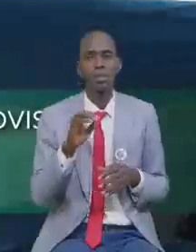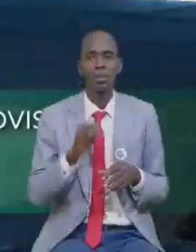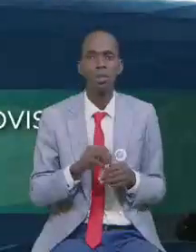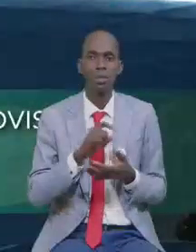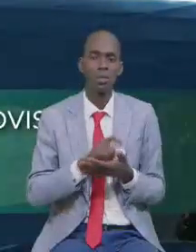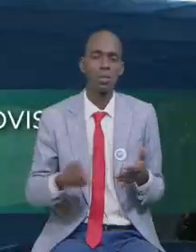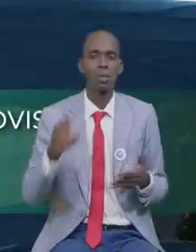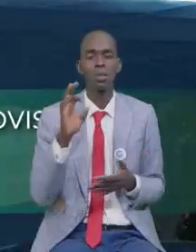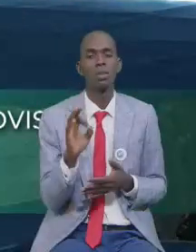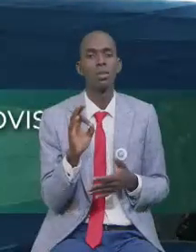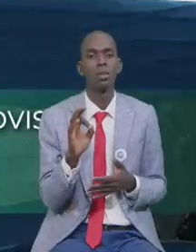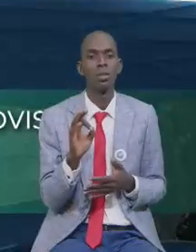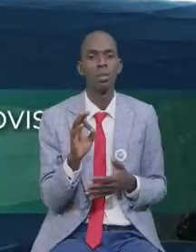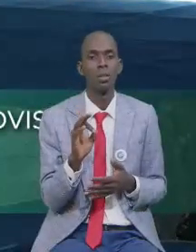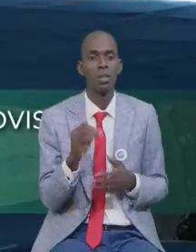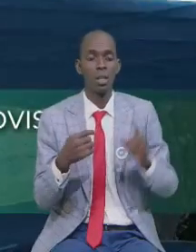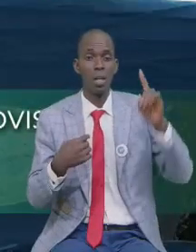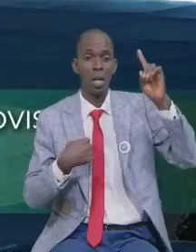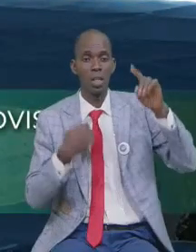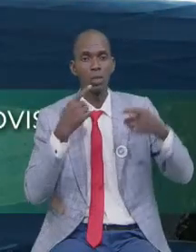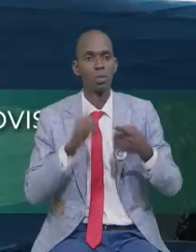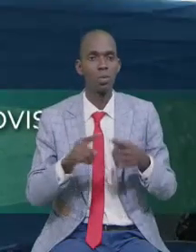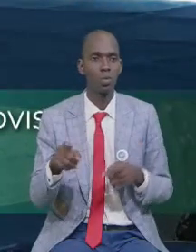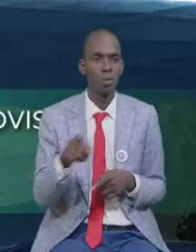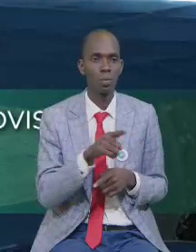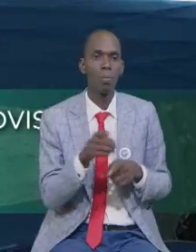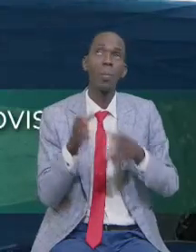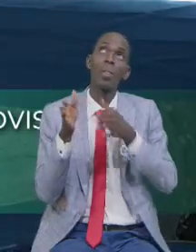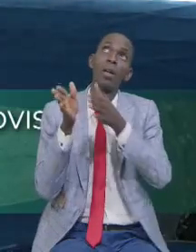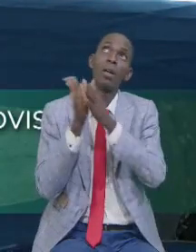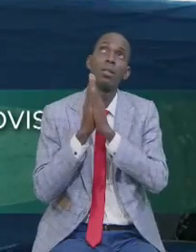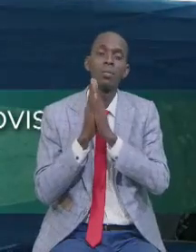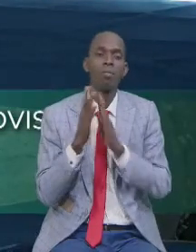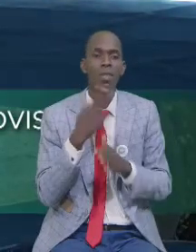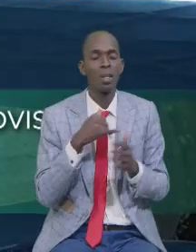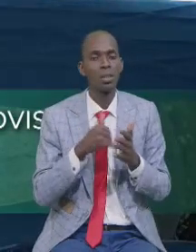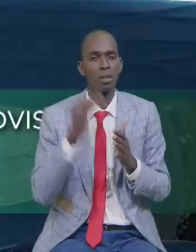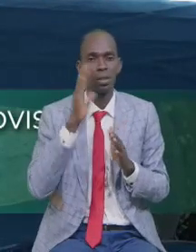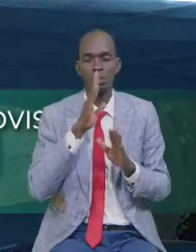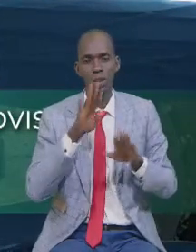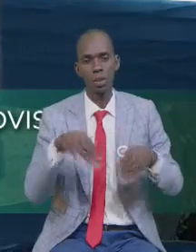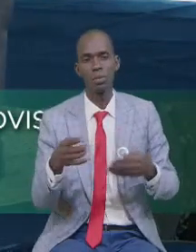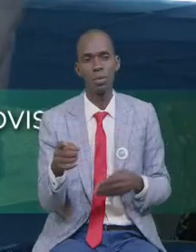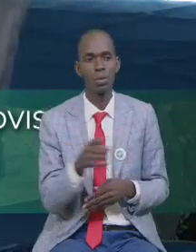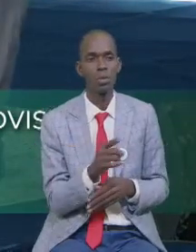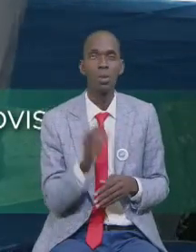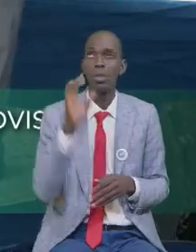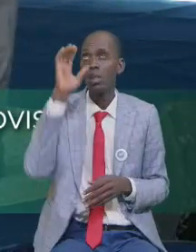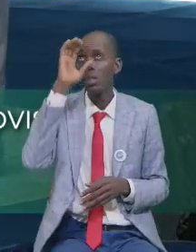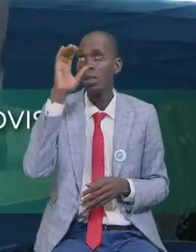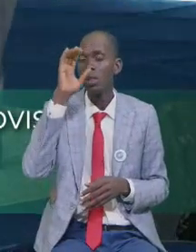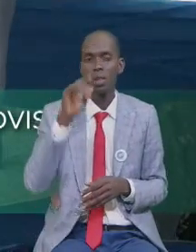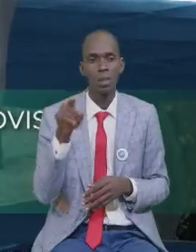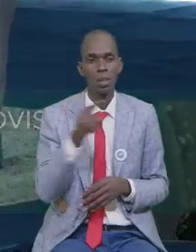verse 9, I say unto you, ask, and it shall be given you. Seek, and ye